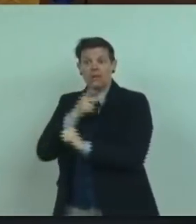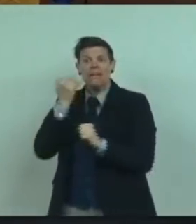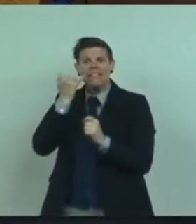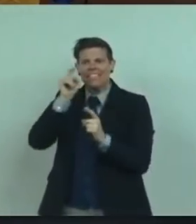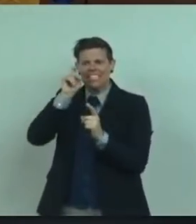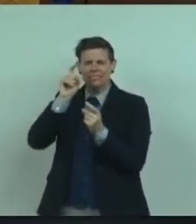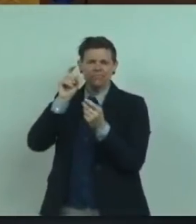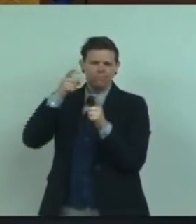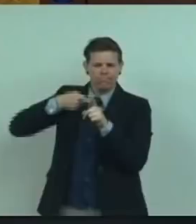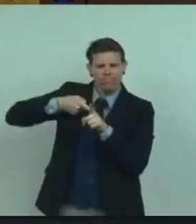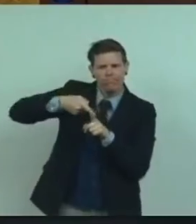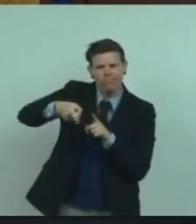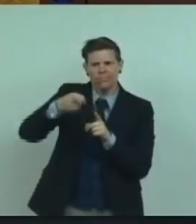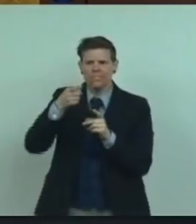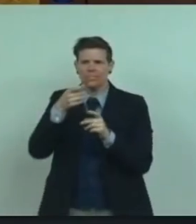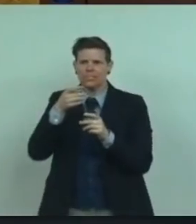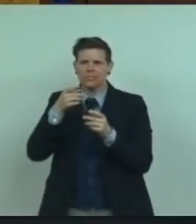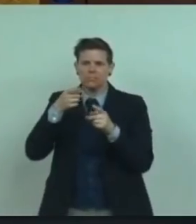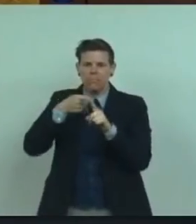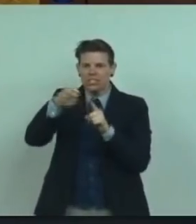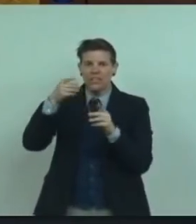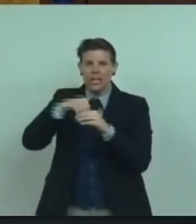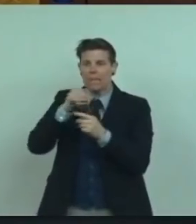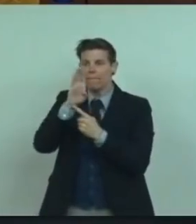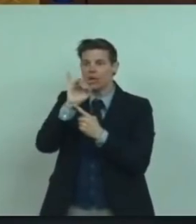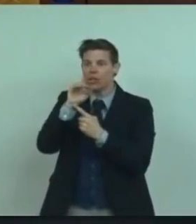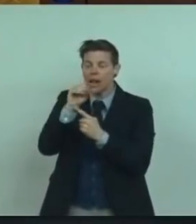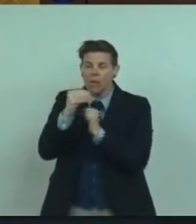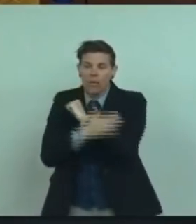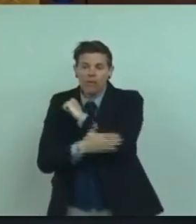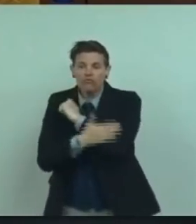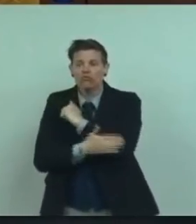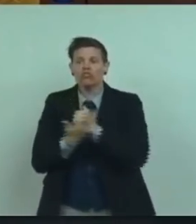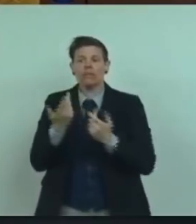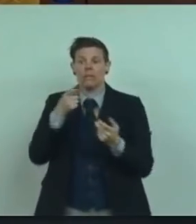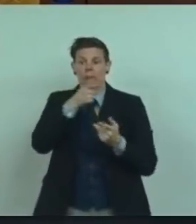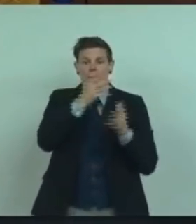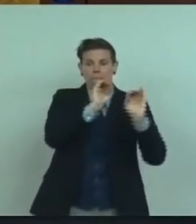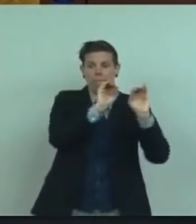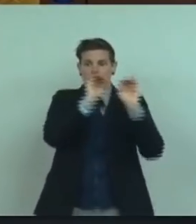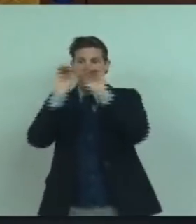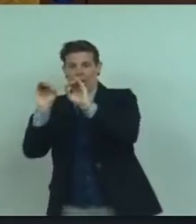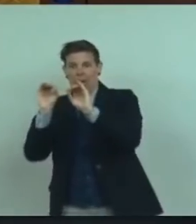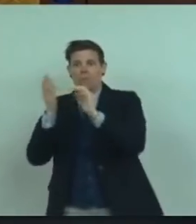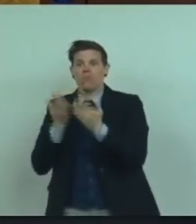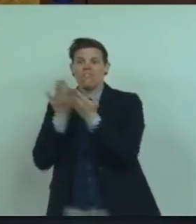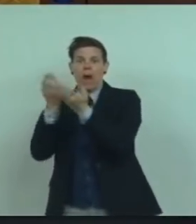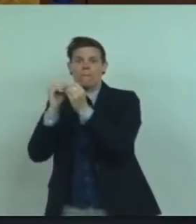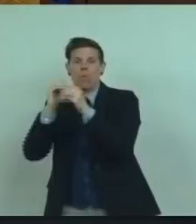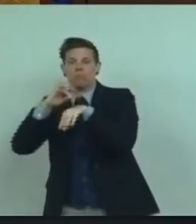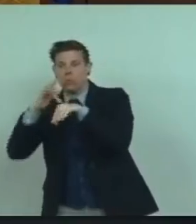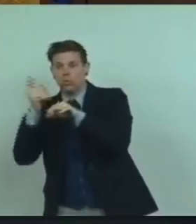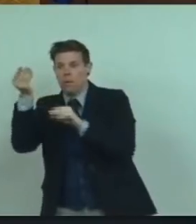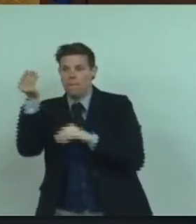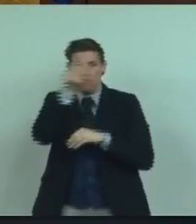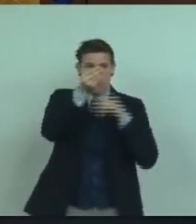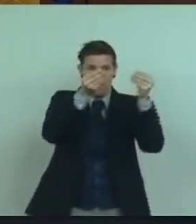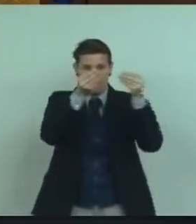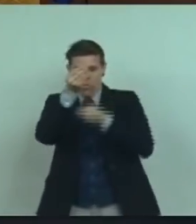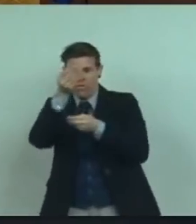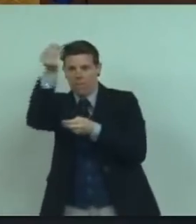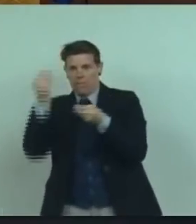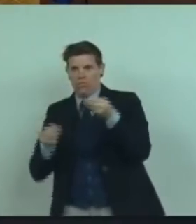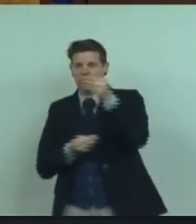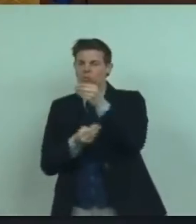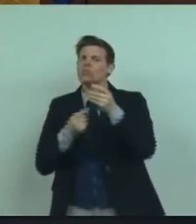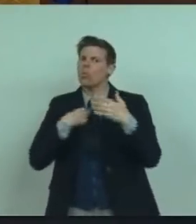to have to be a pretty fluid effort. And if we see a rise in cases or what we might determine as